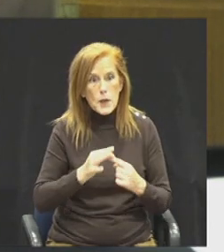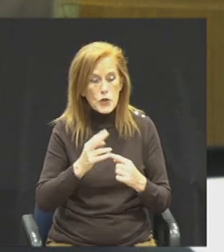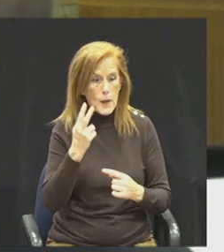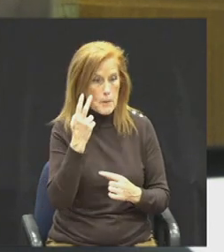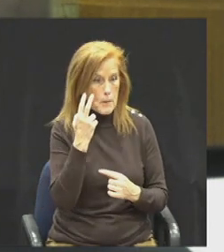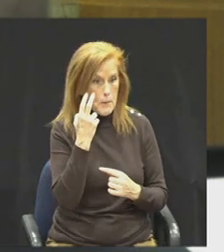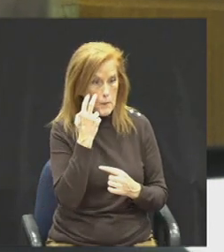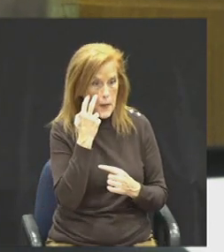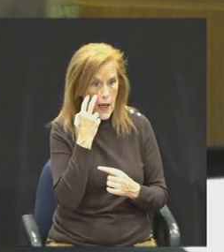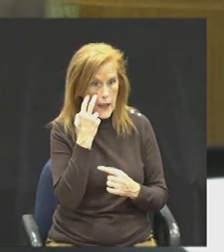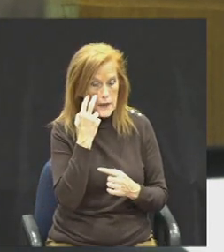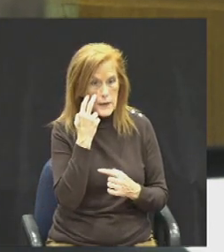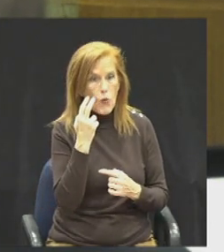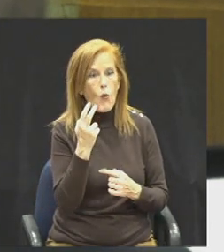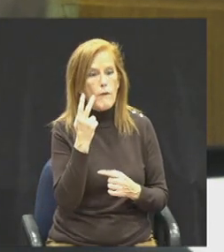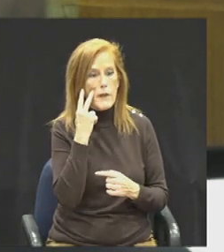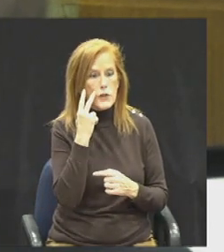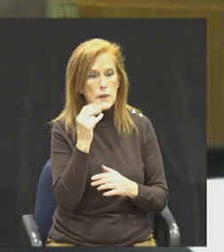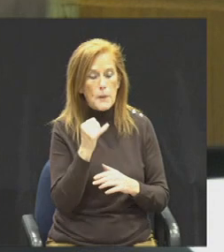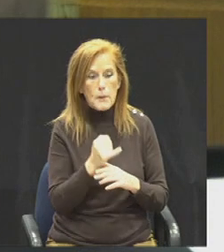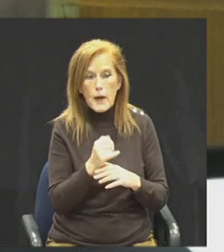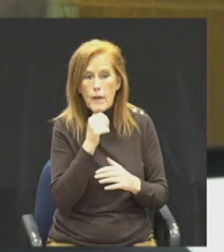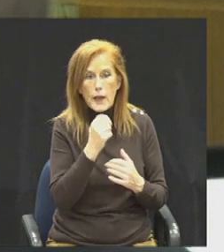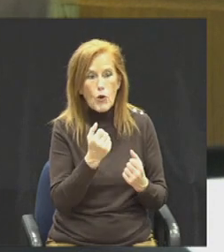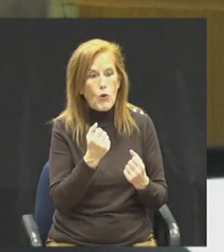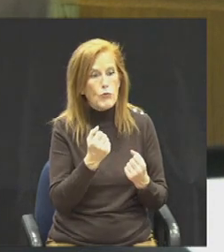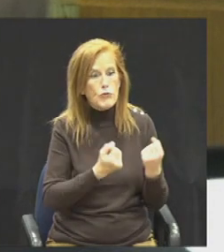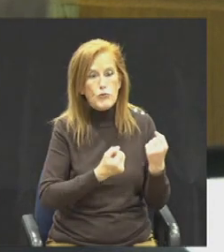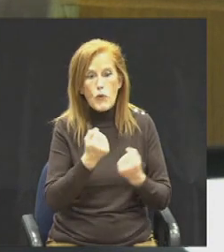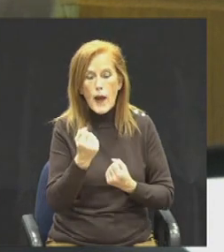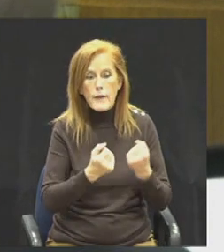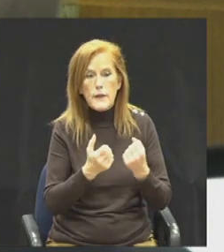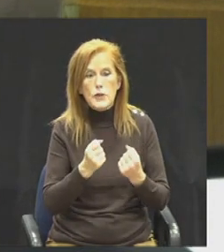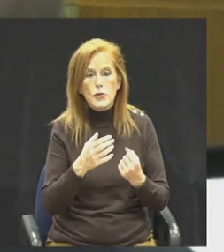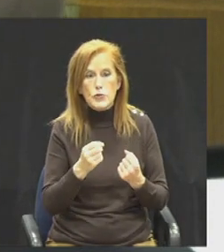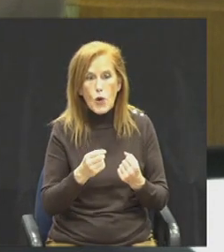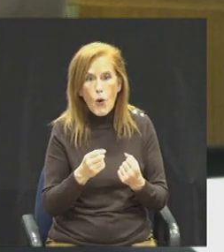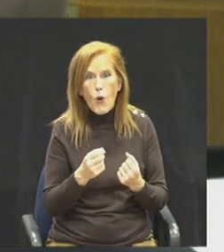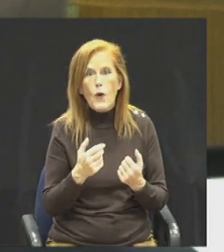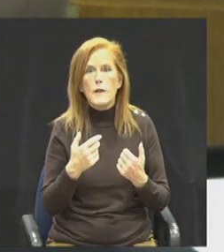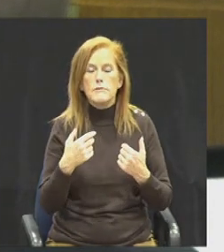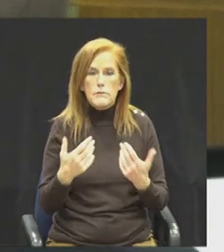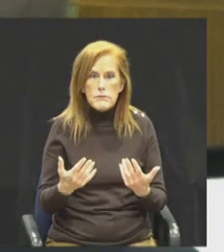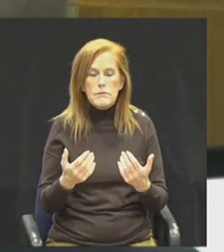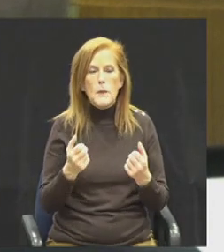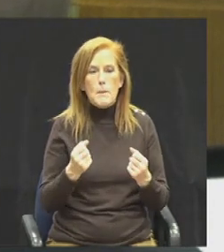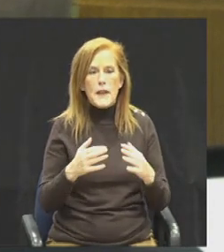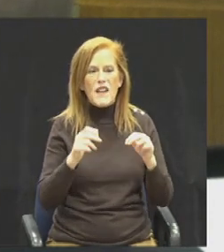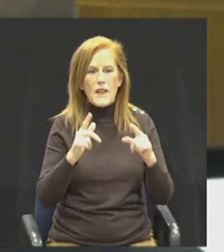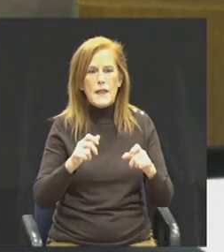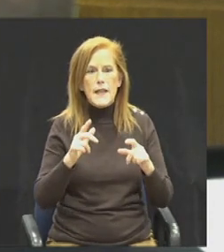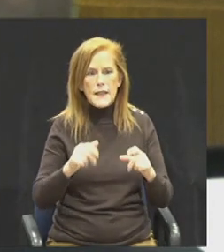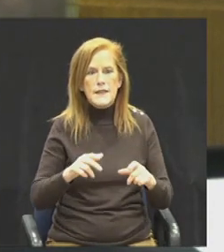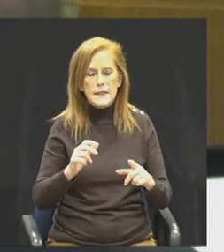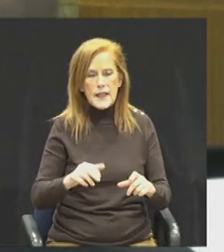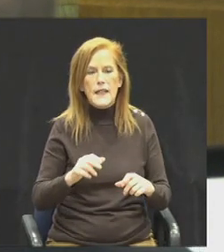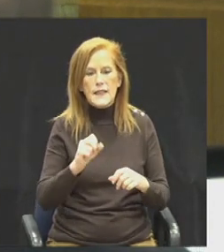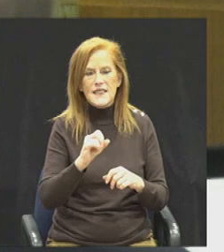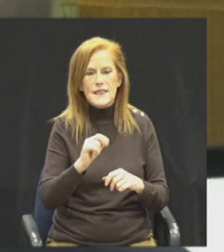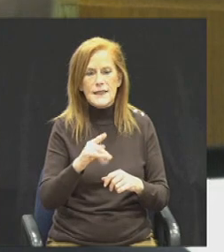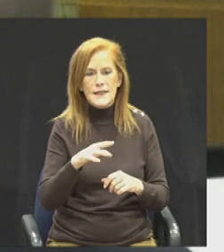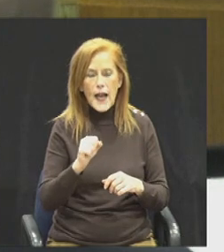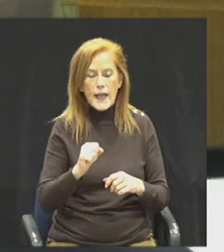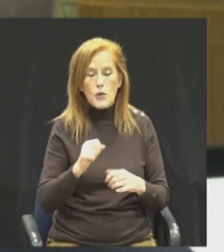you don't drive, and all the testing was it's kind of drive up. So you know, I think that's what's